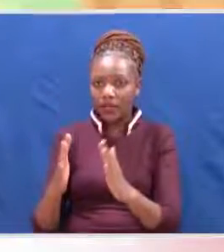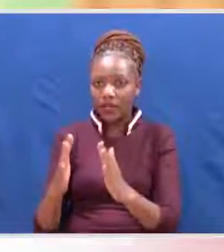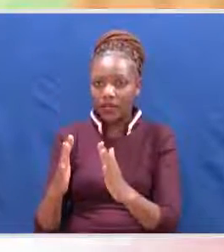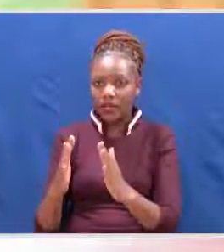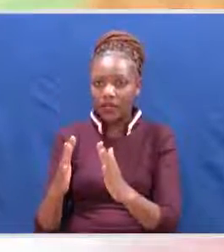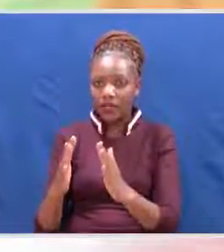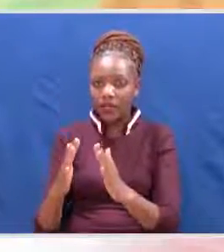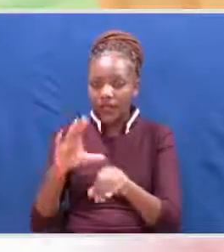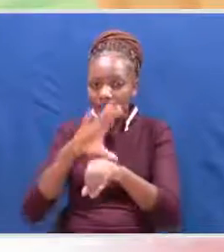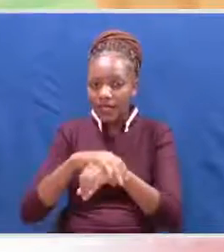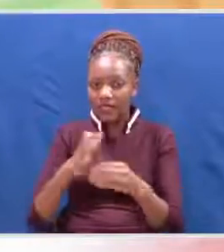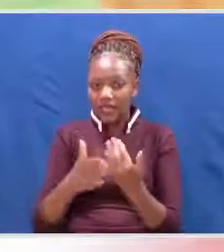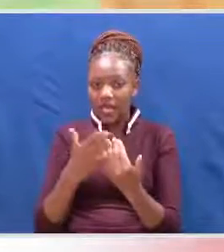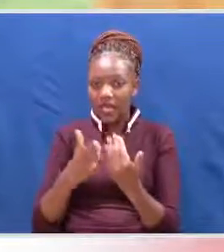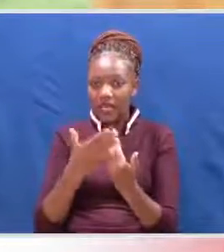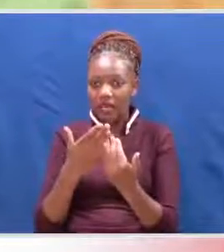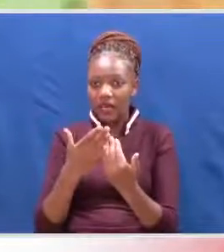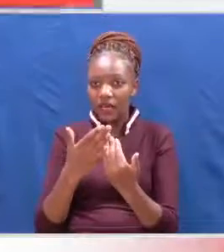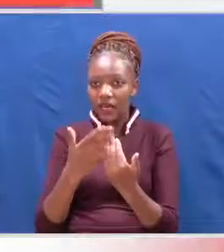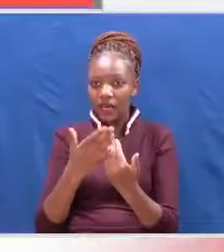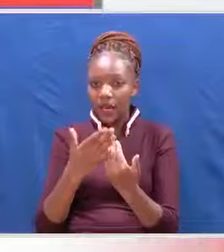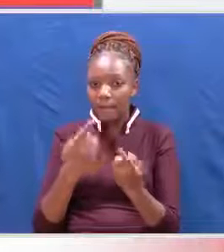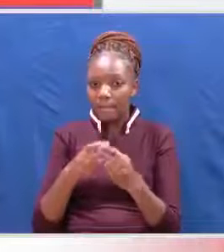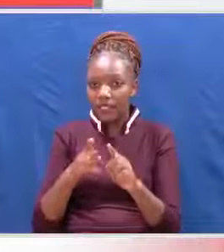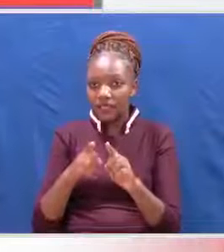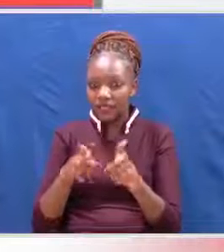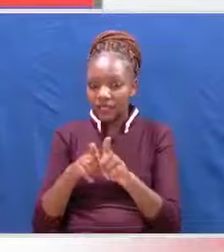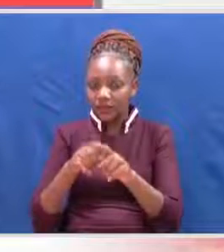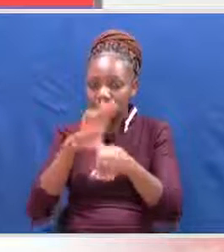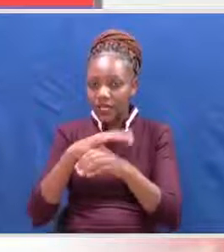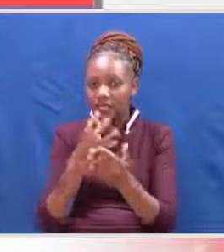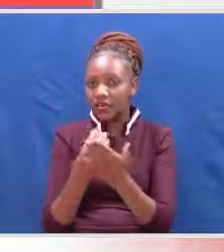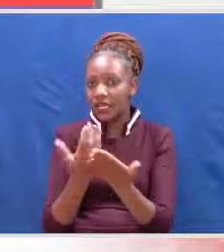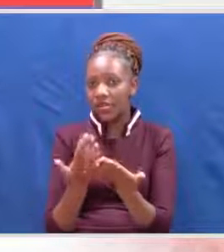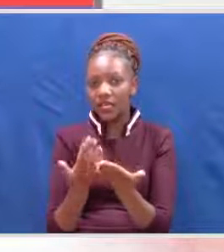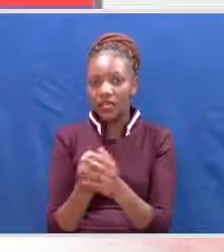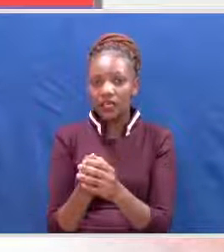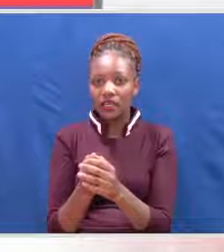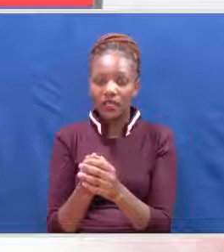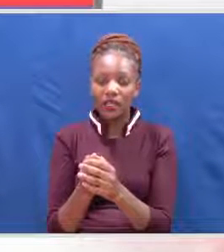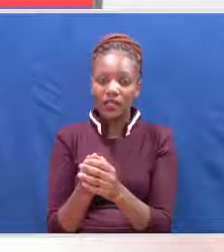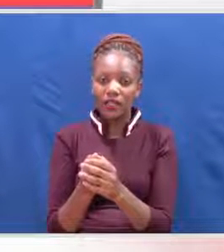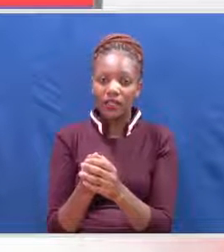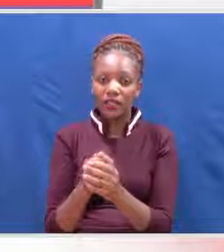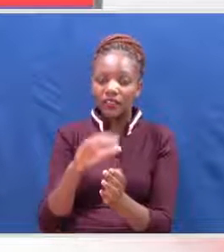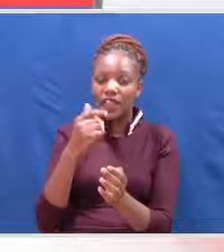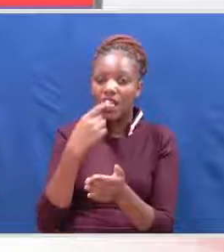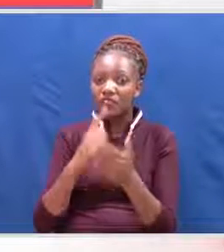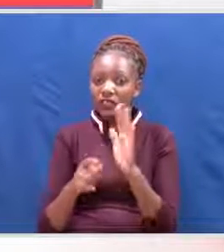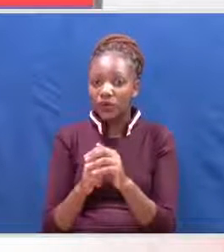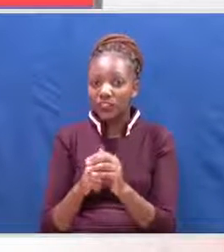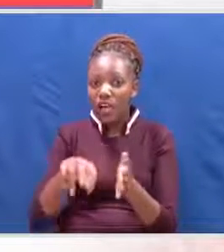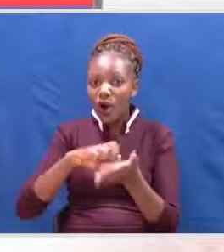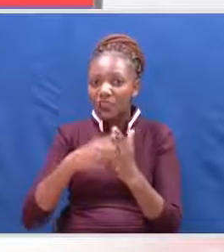well attended to, but also compensated. The contract was not terminated, it expired. This guy was treated under